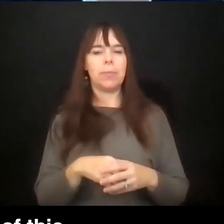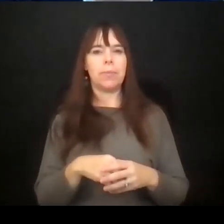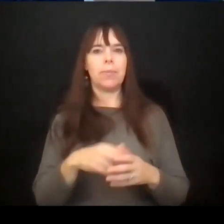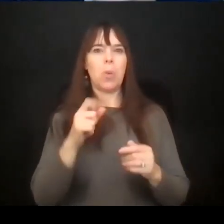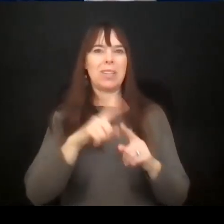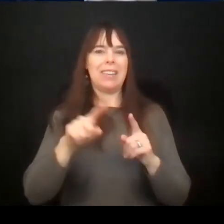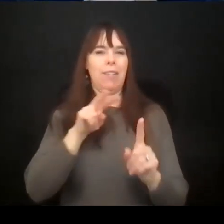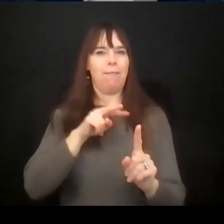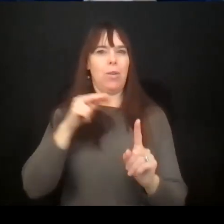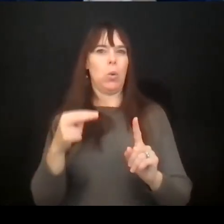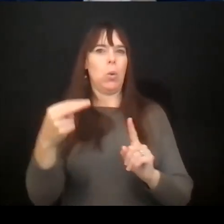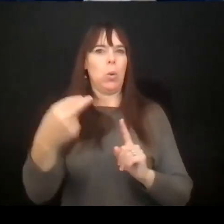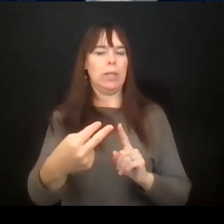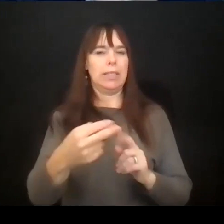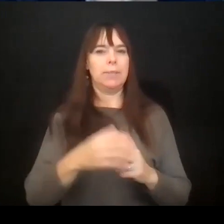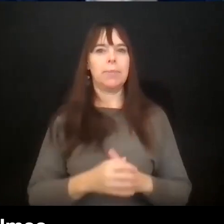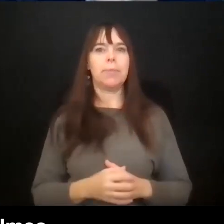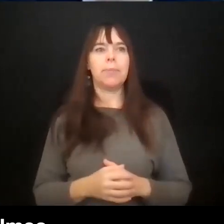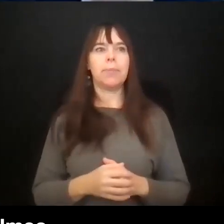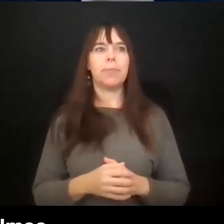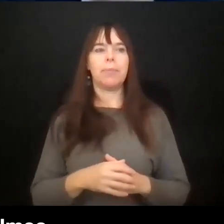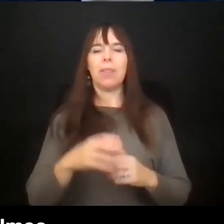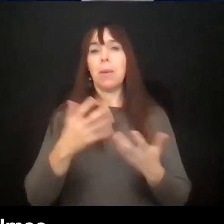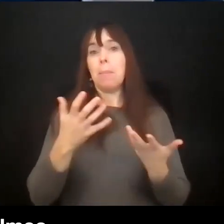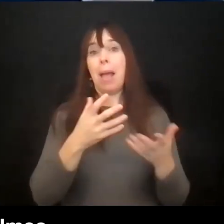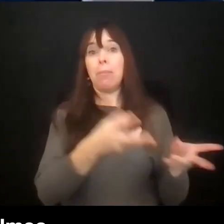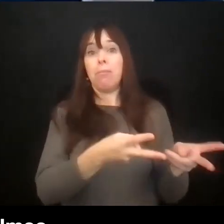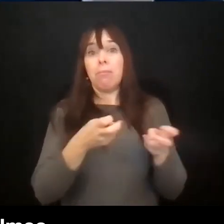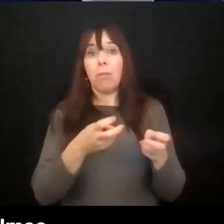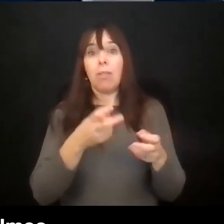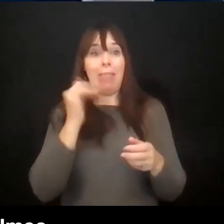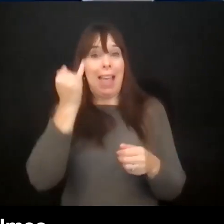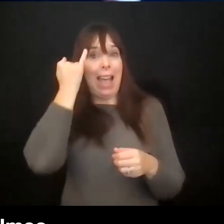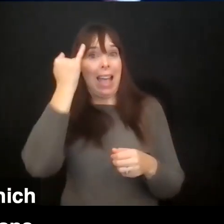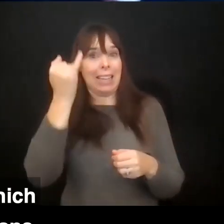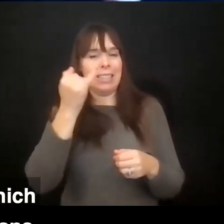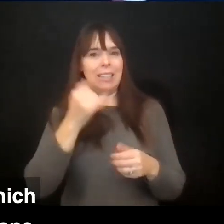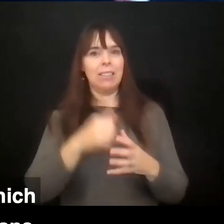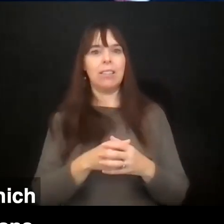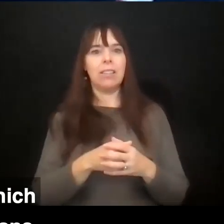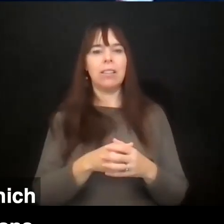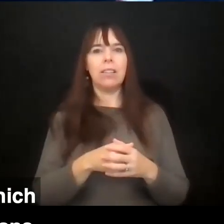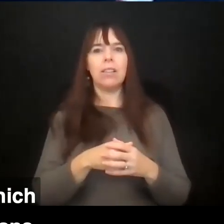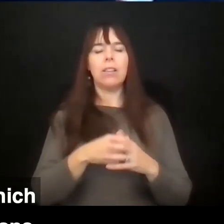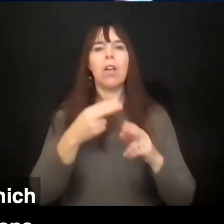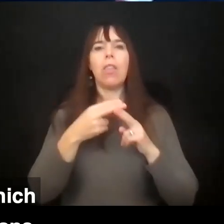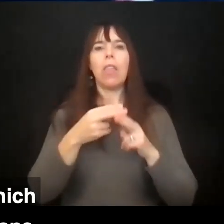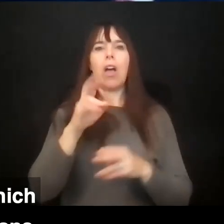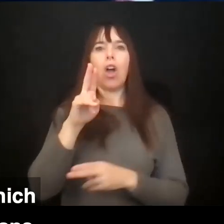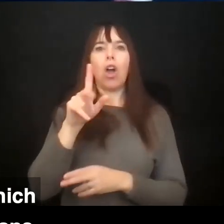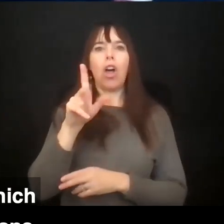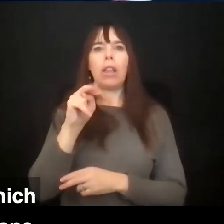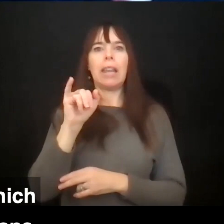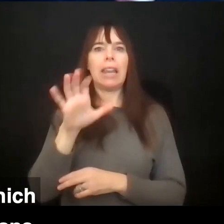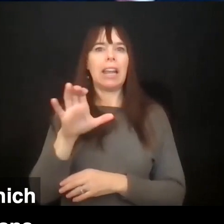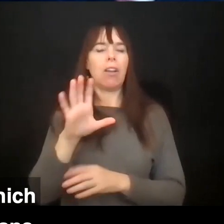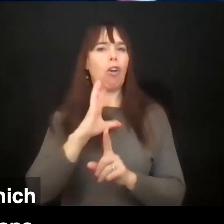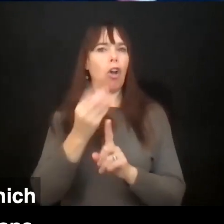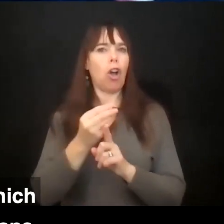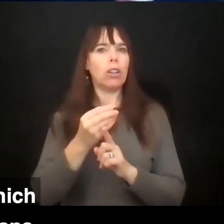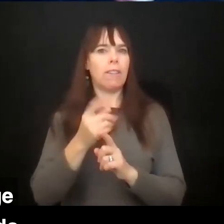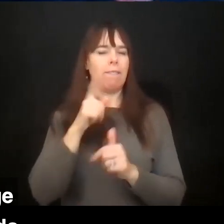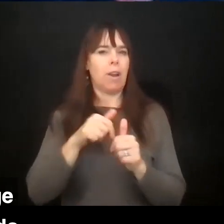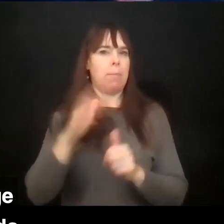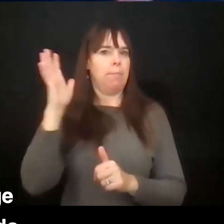this. New slide shows a stone figure. Which is an Olmec. The Olmec culture, which are the ancient